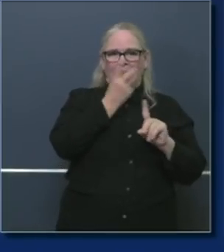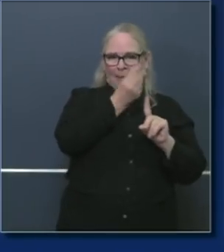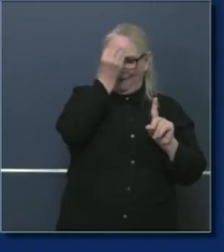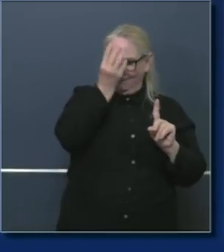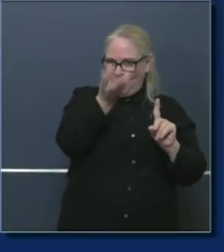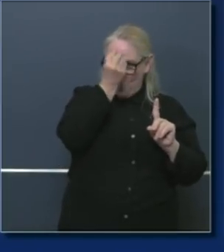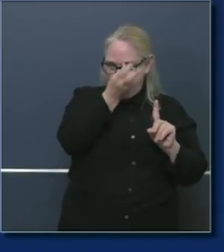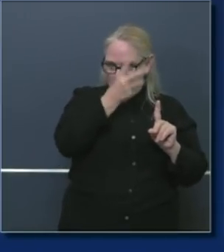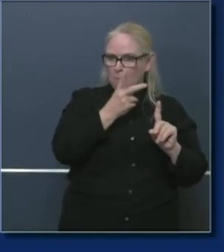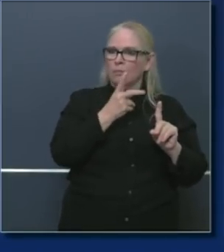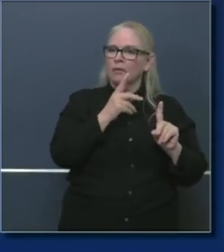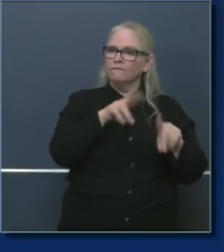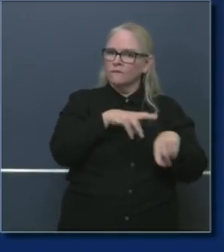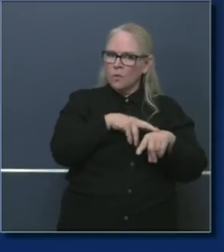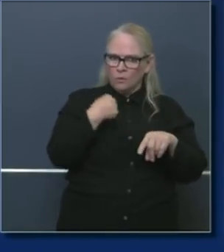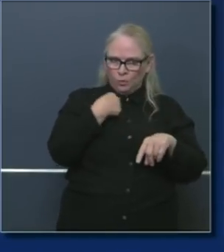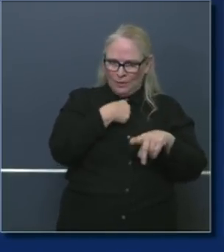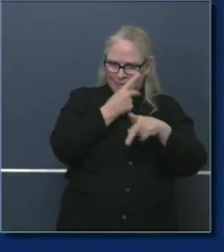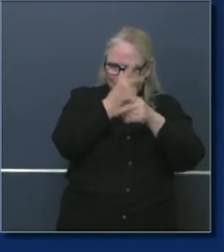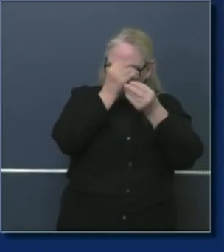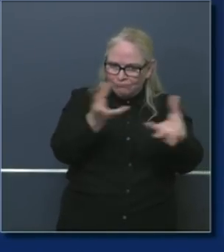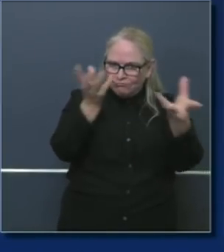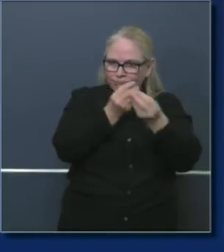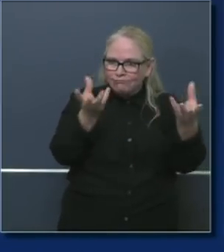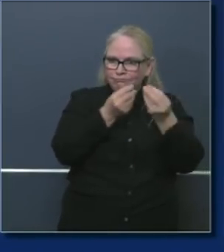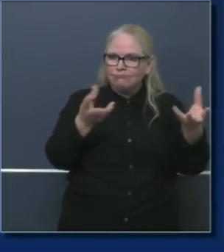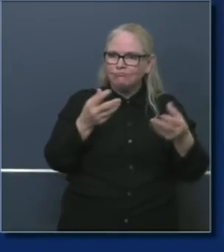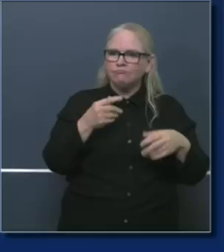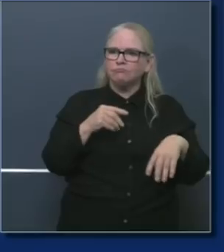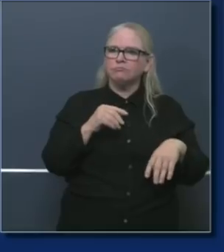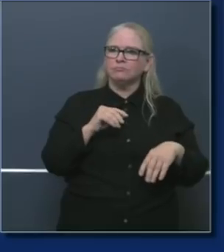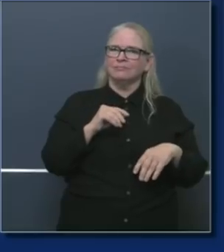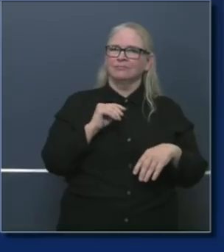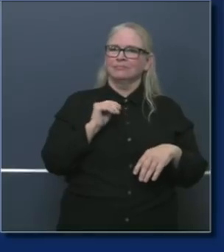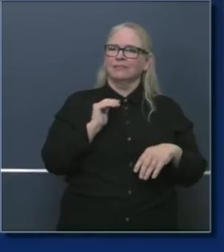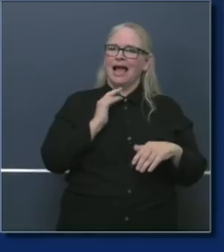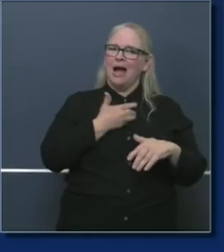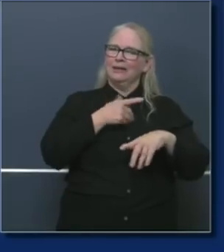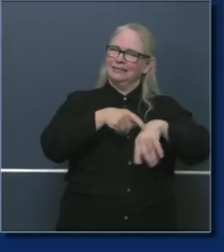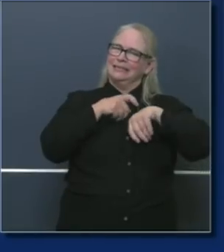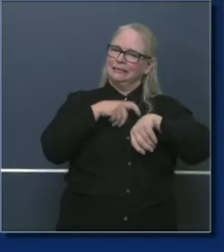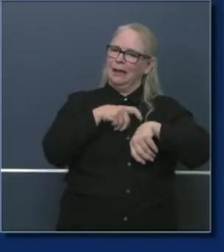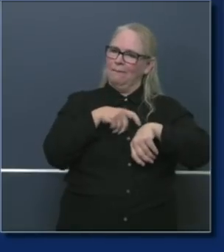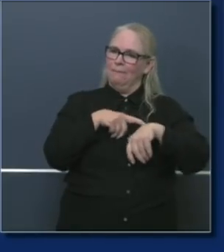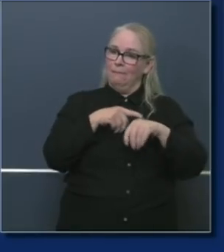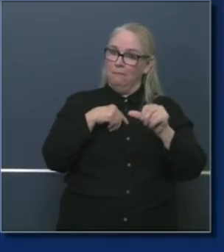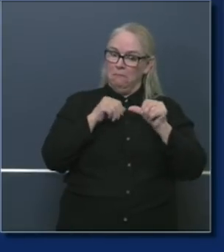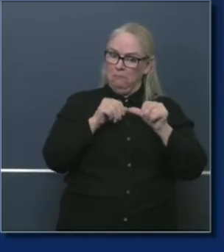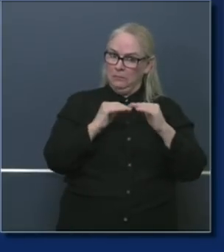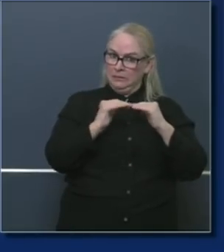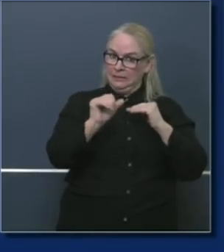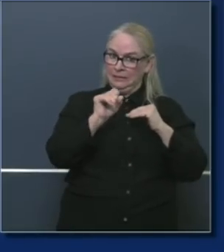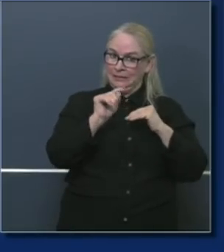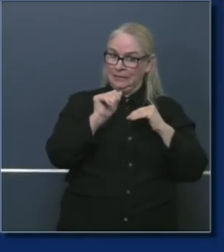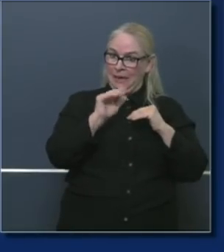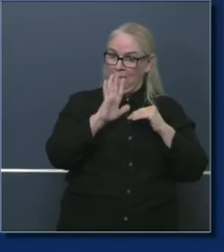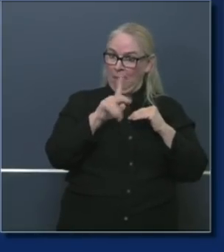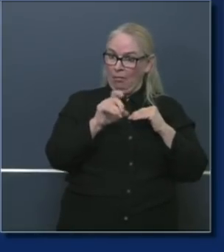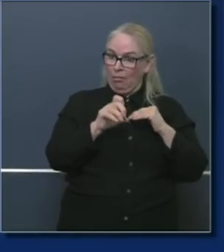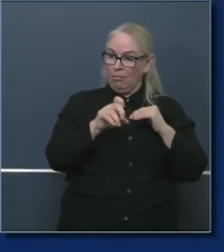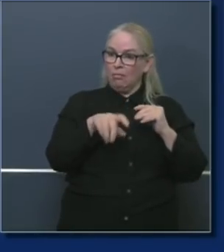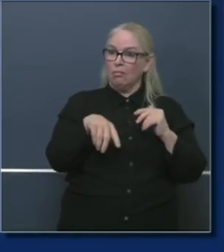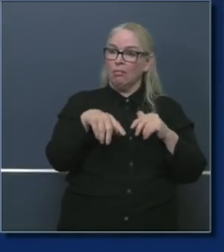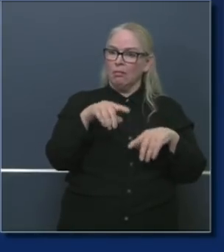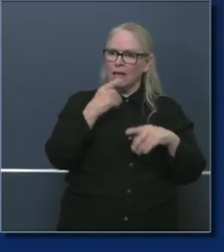how we believe we are in what we call our range or zone of stability with our hospital data and our death